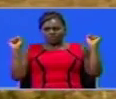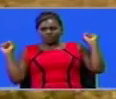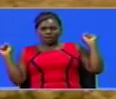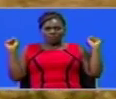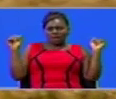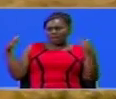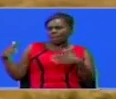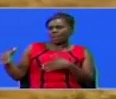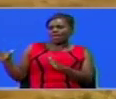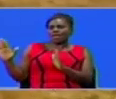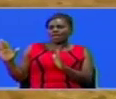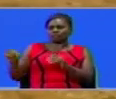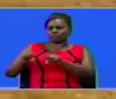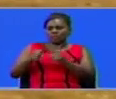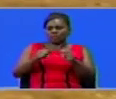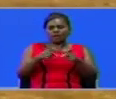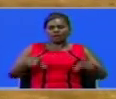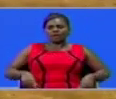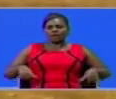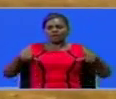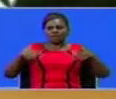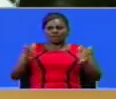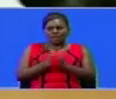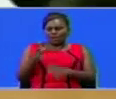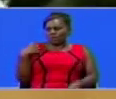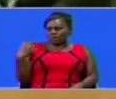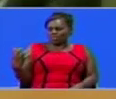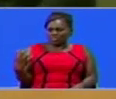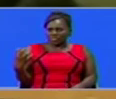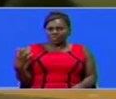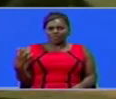behind wanton destruction of lives and property.